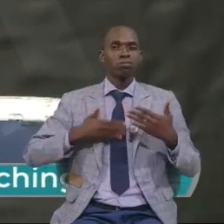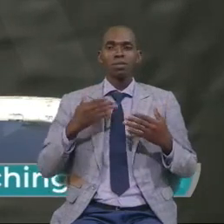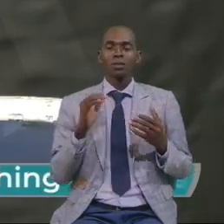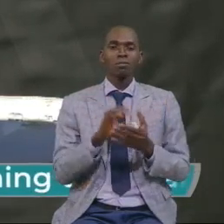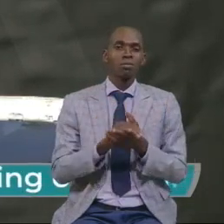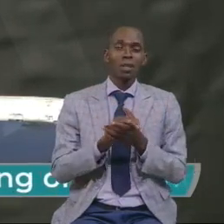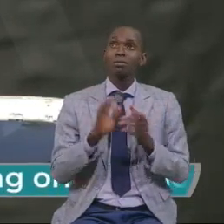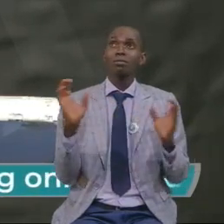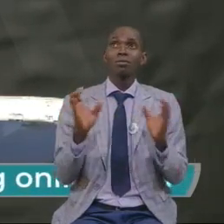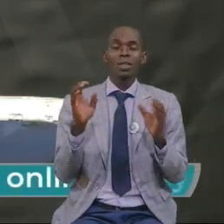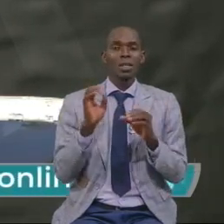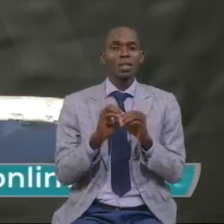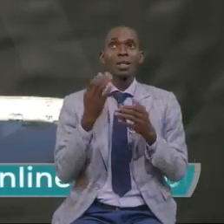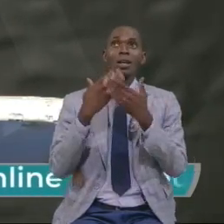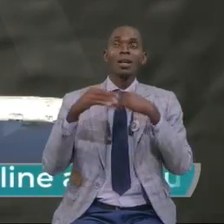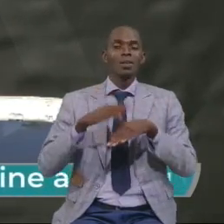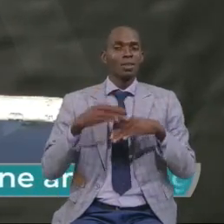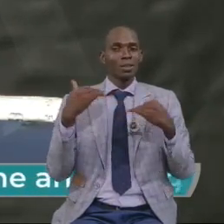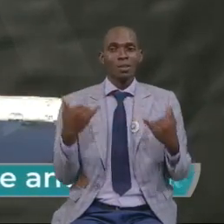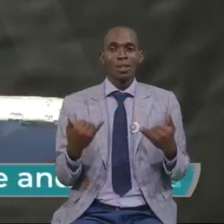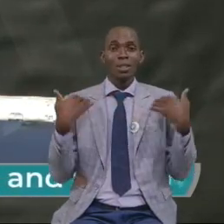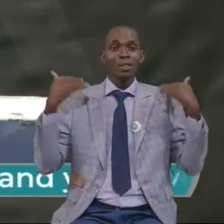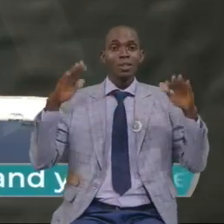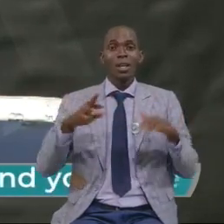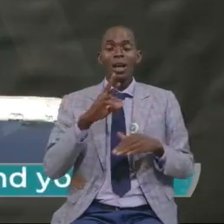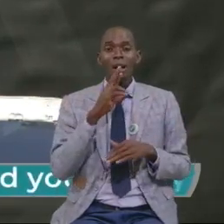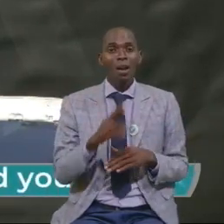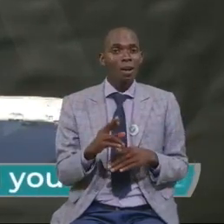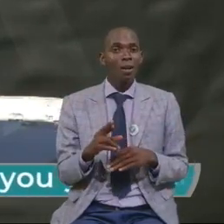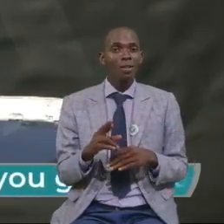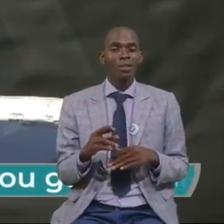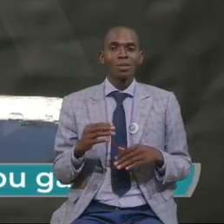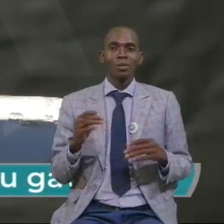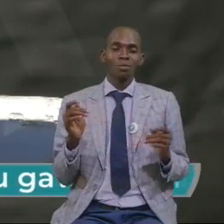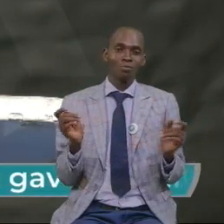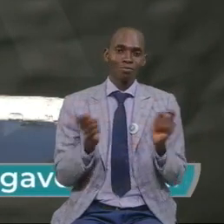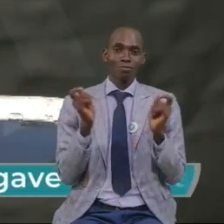Angels are rejoicing and welcoming you to God's kingdom.